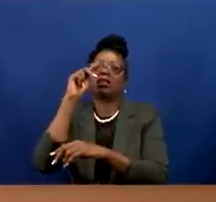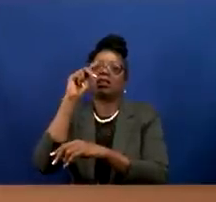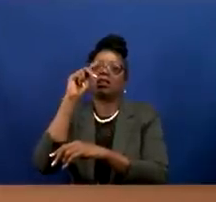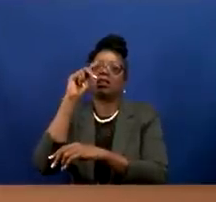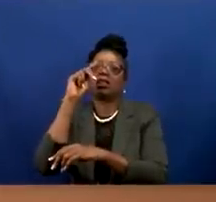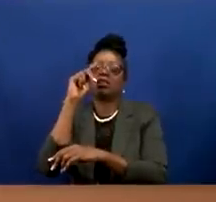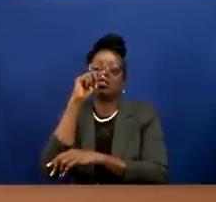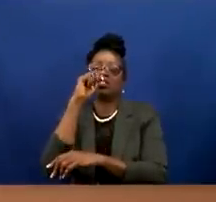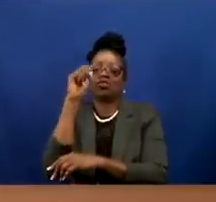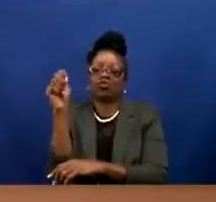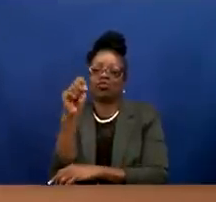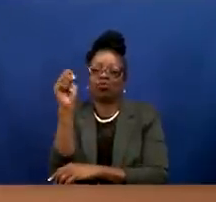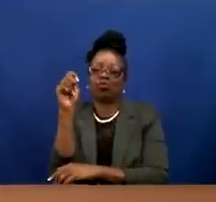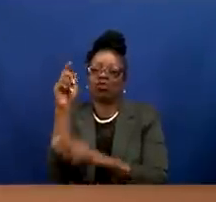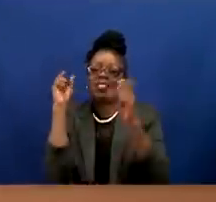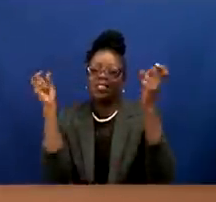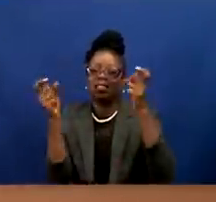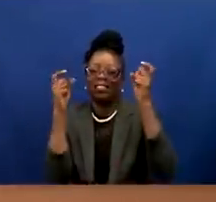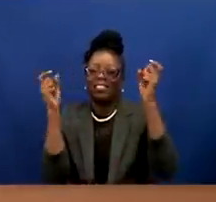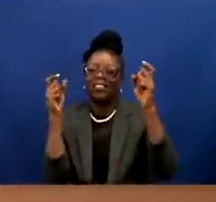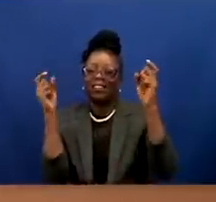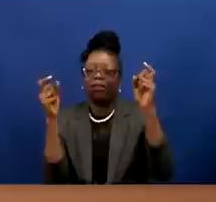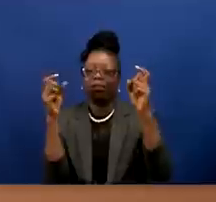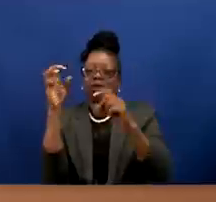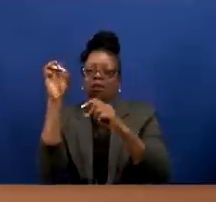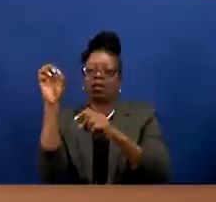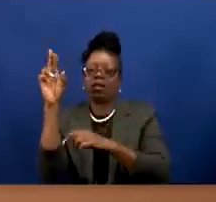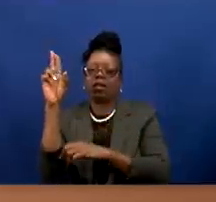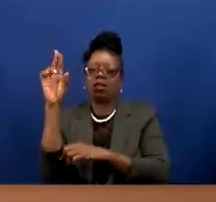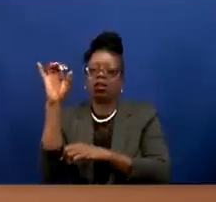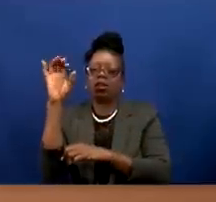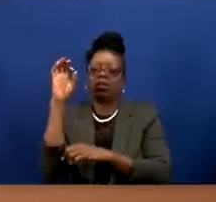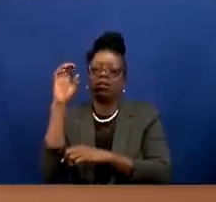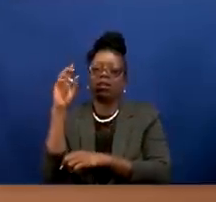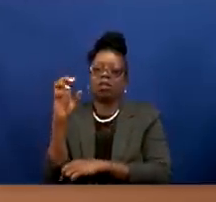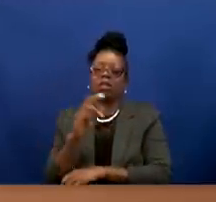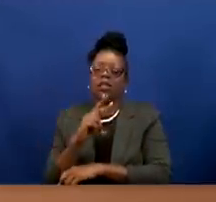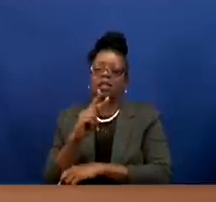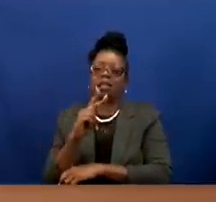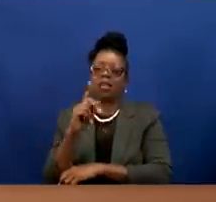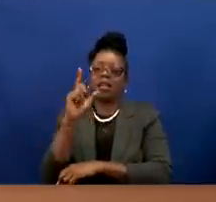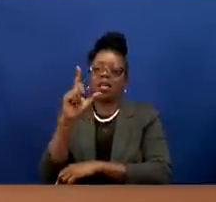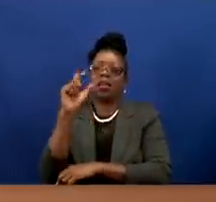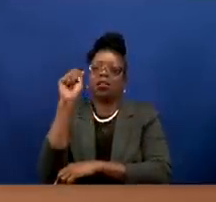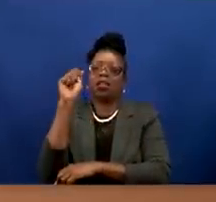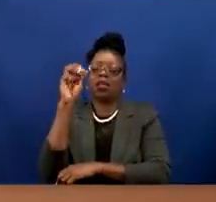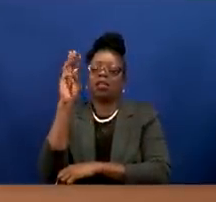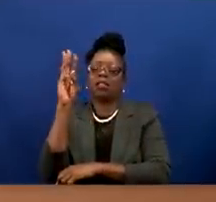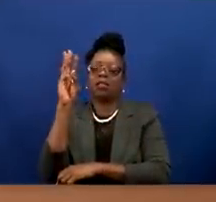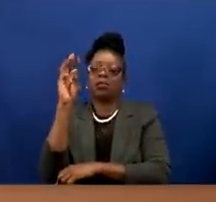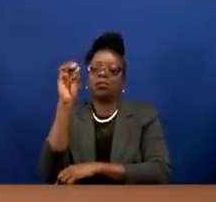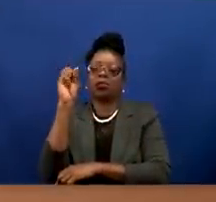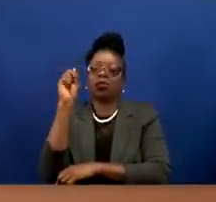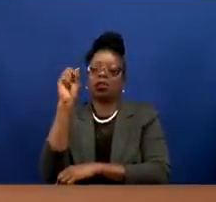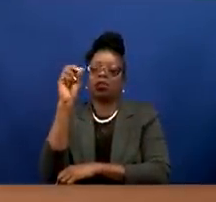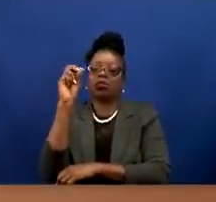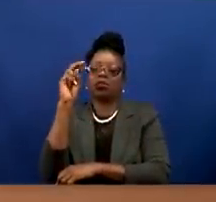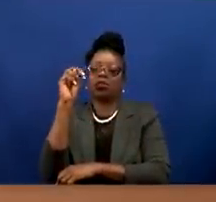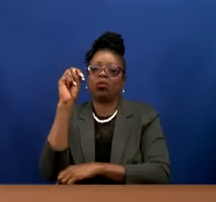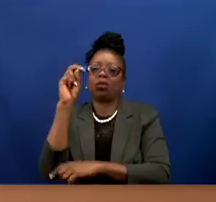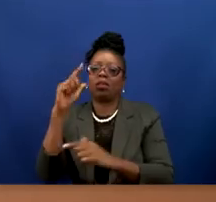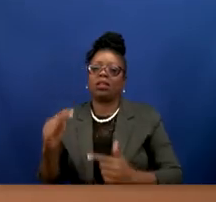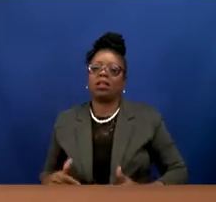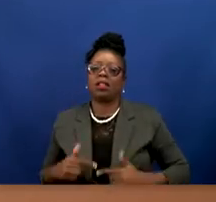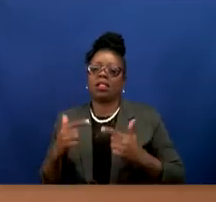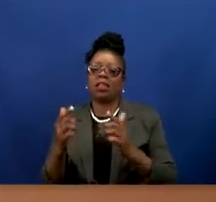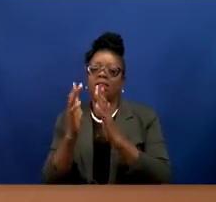we'll celebrate Eric Lawson's life, and we thank God for that. Now pray for his father and for his sisters, that God will strengthen them during this